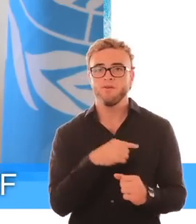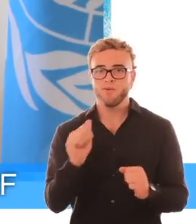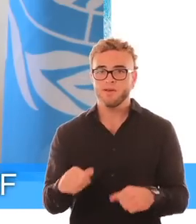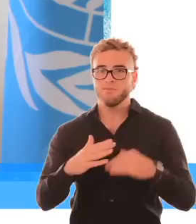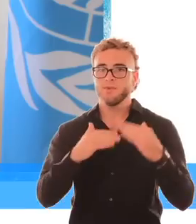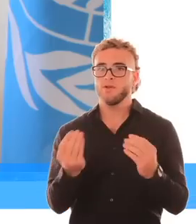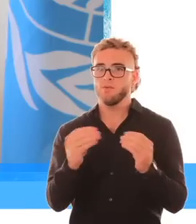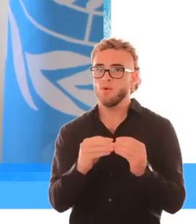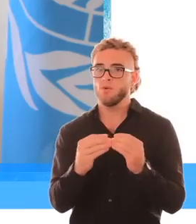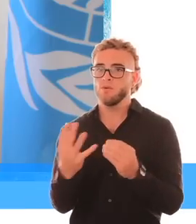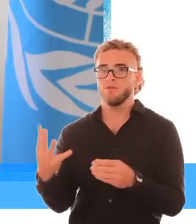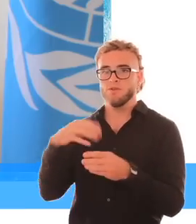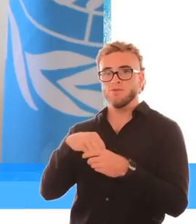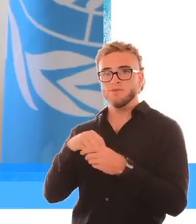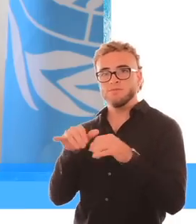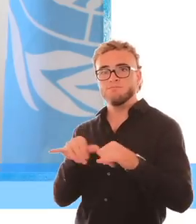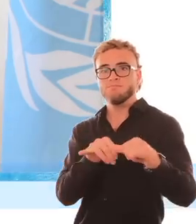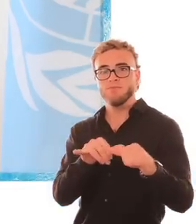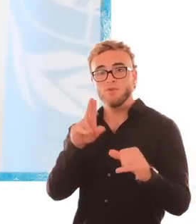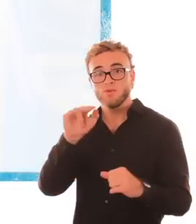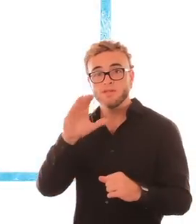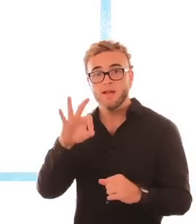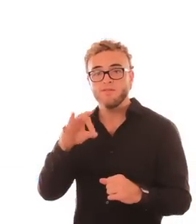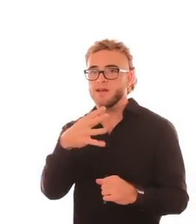UNICEF and a more inclusive society.